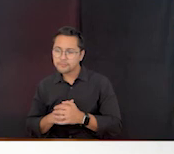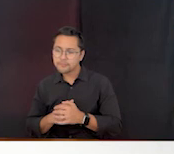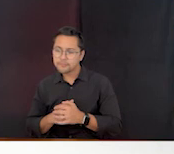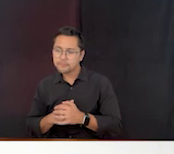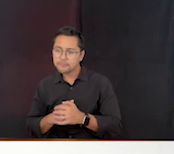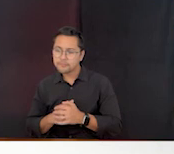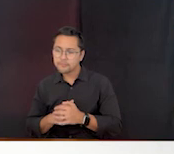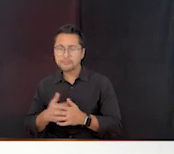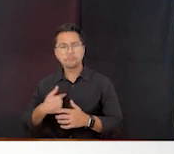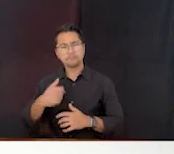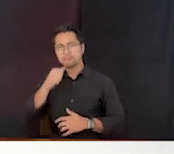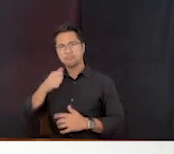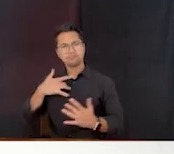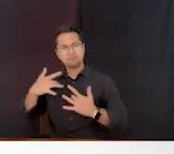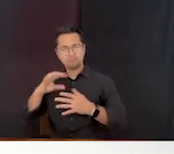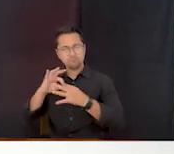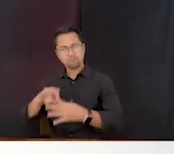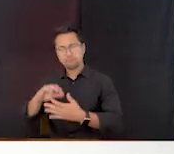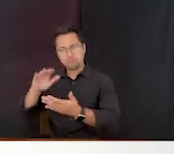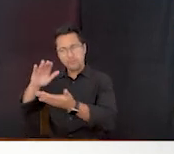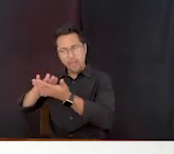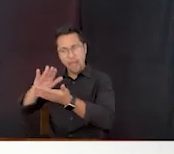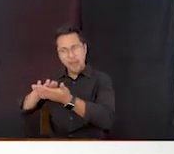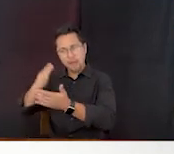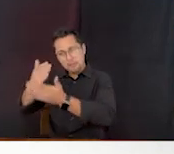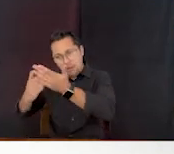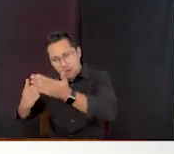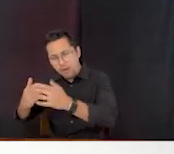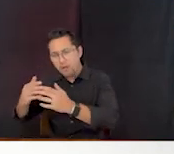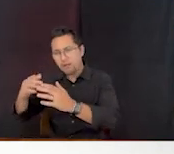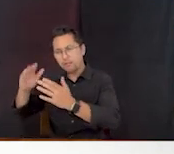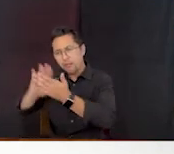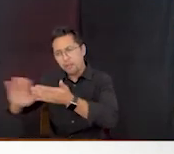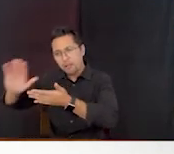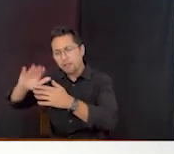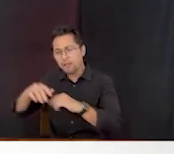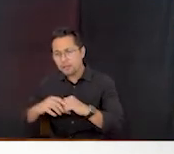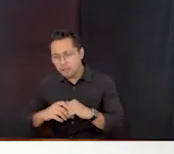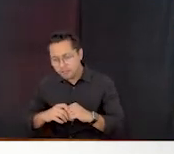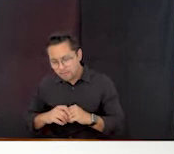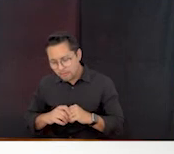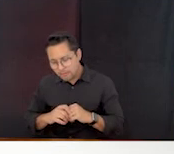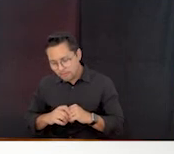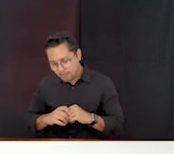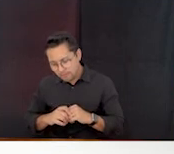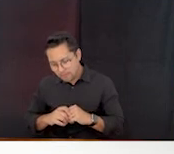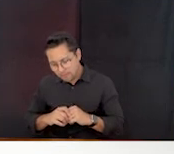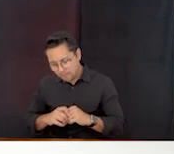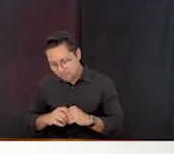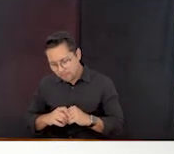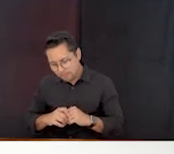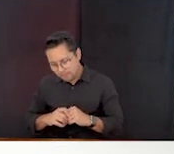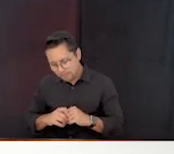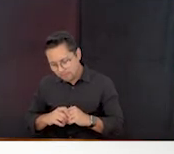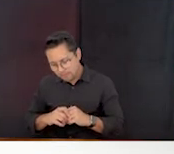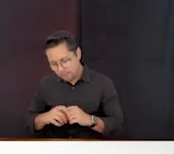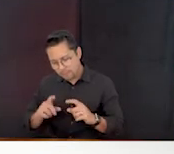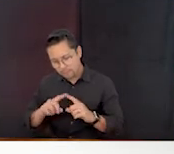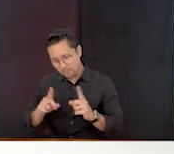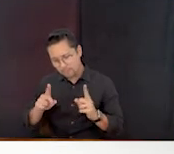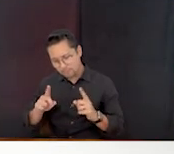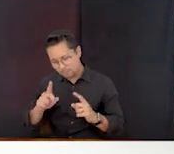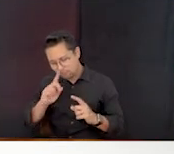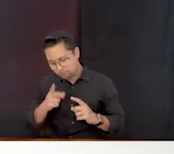concerned about the academic qualifying aspect of college because that was always one of my strengths and just being able to play well enough on my instrument. But it was more